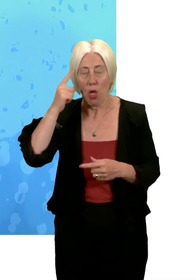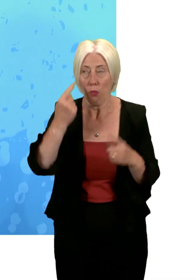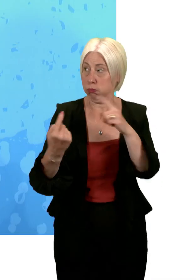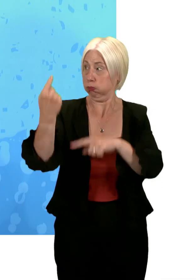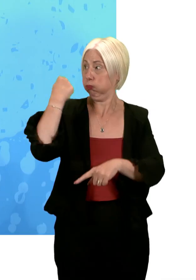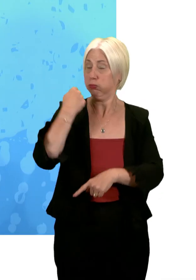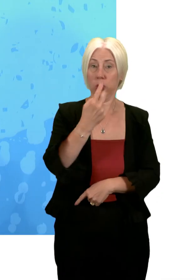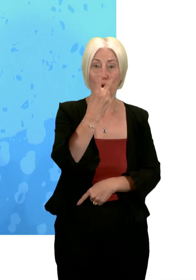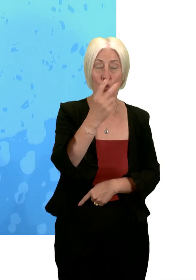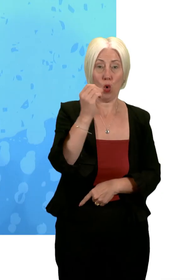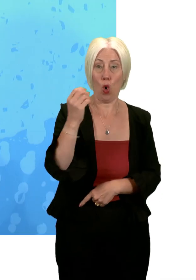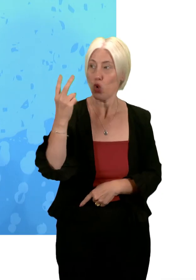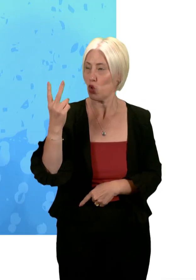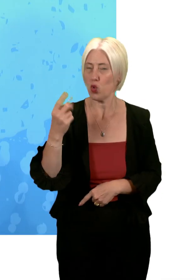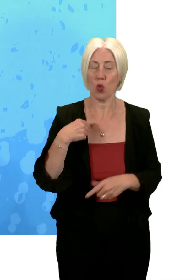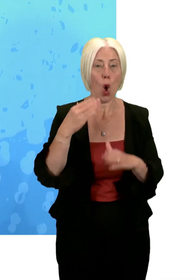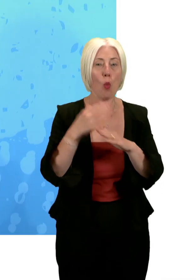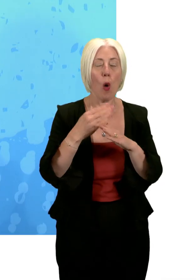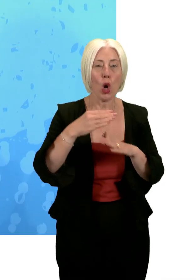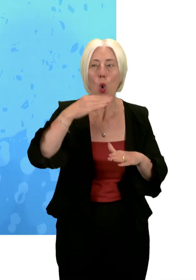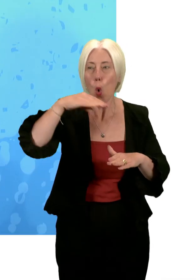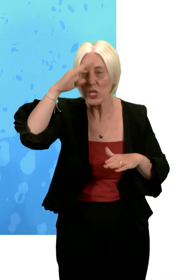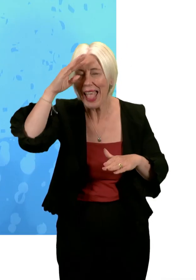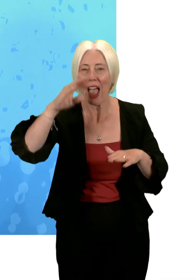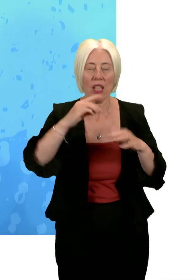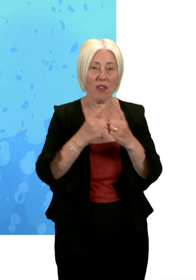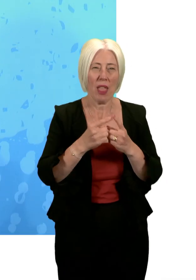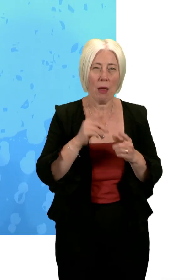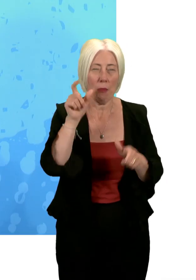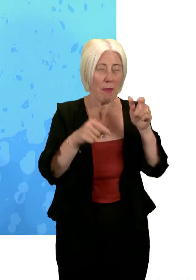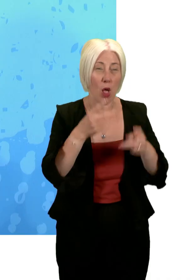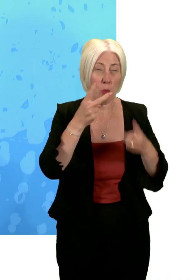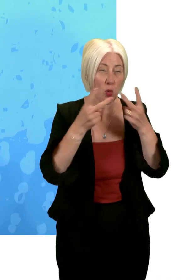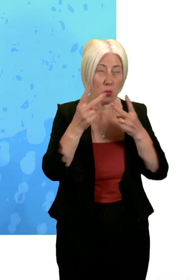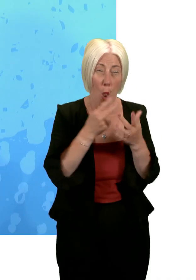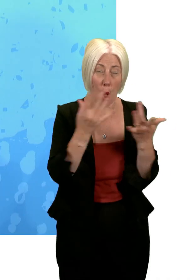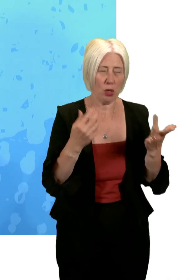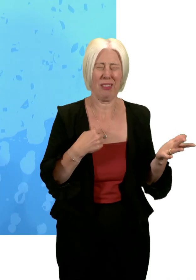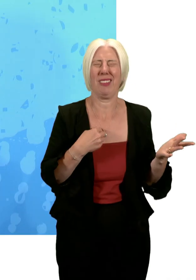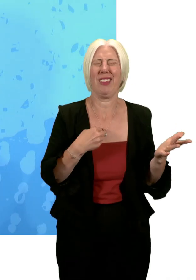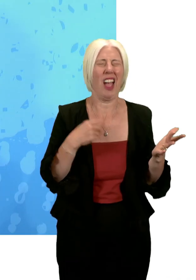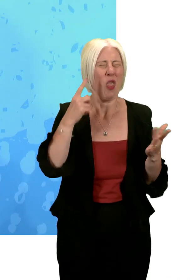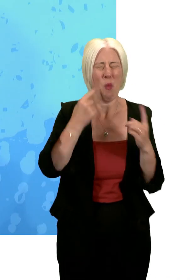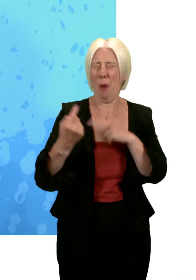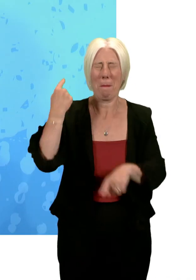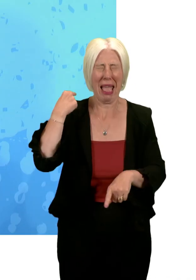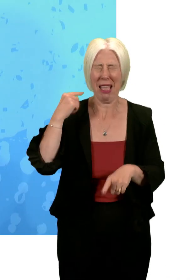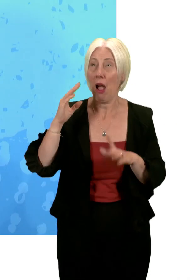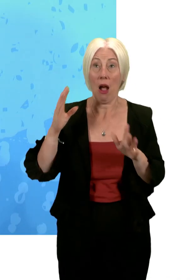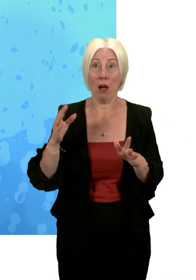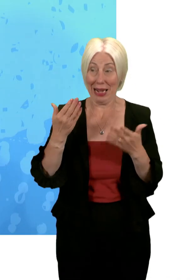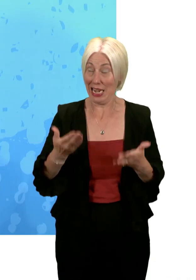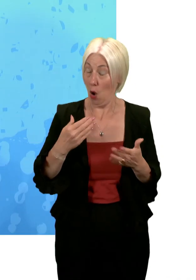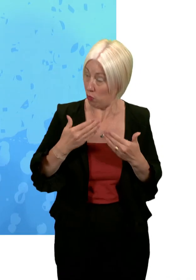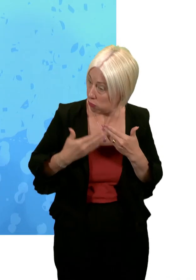2002, working in the hospitality industry where everyone smoked. So we've done massive things. And I just think, on a positive note, I think once